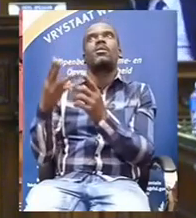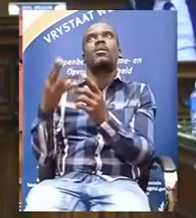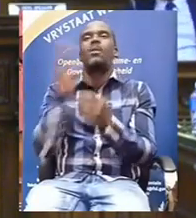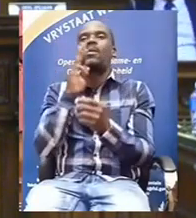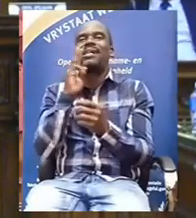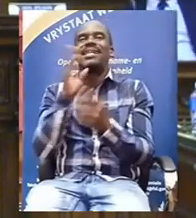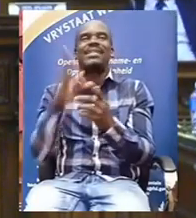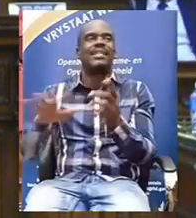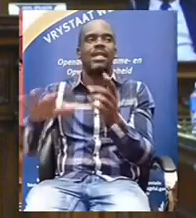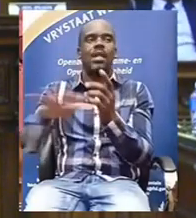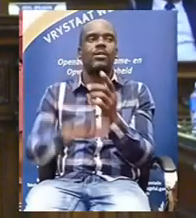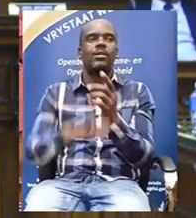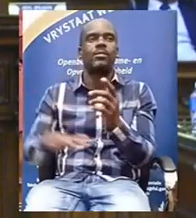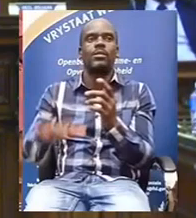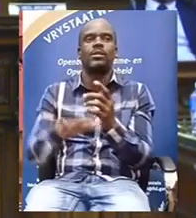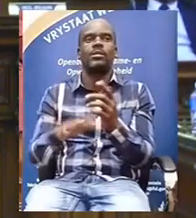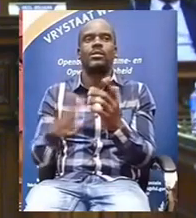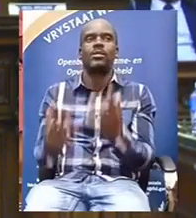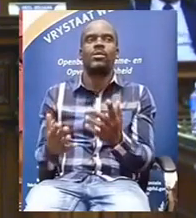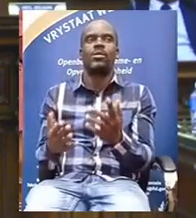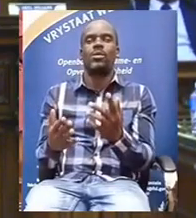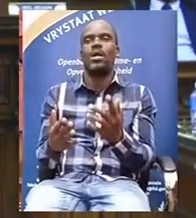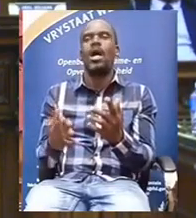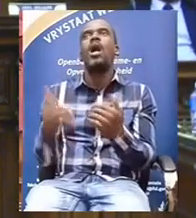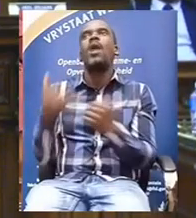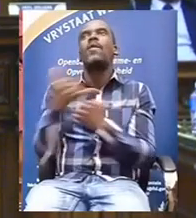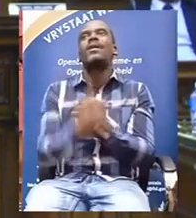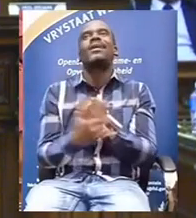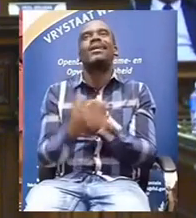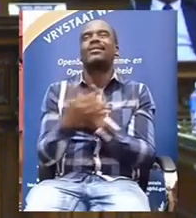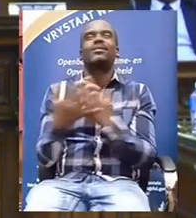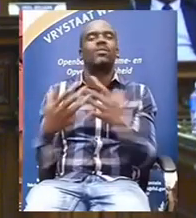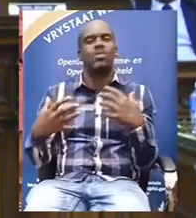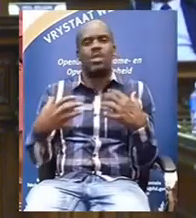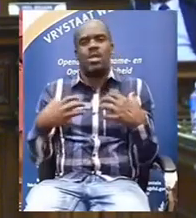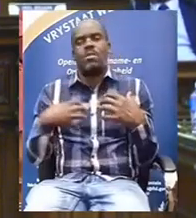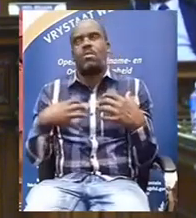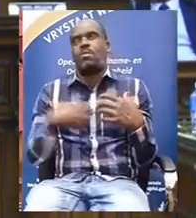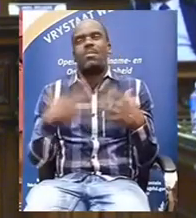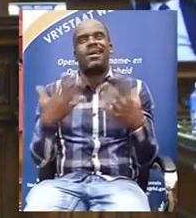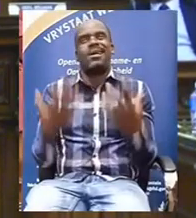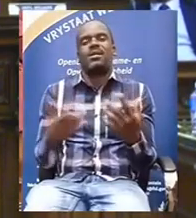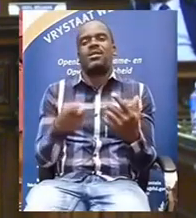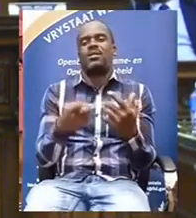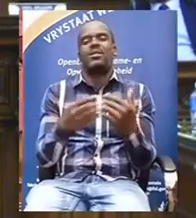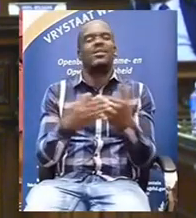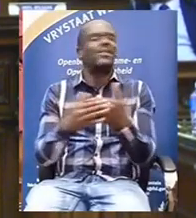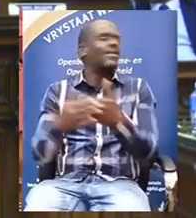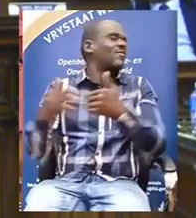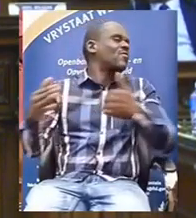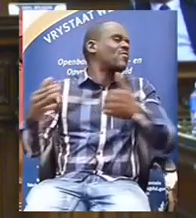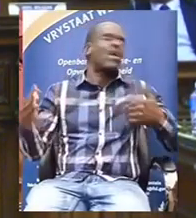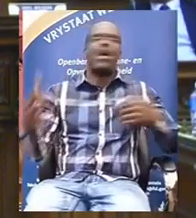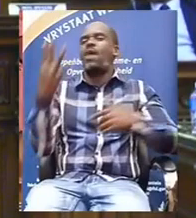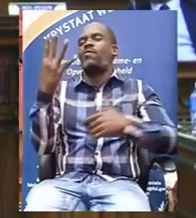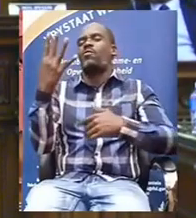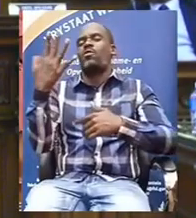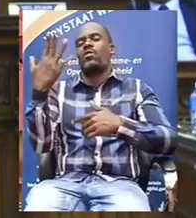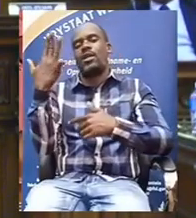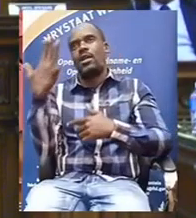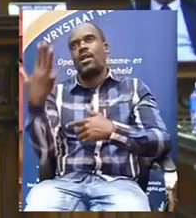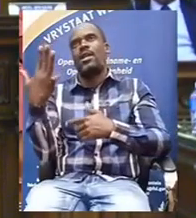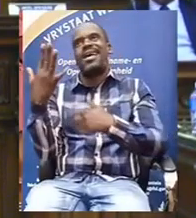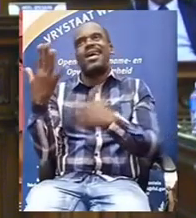within our area, we are currently not in a drought situation, and we still find that 49% of